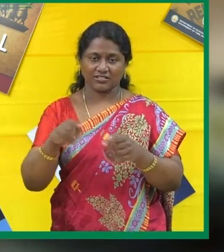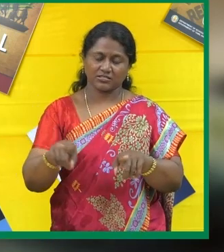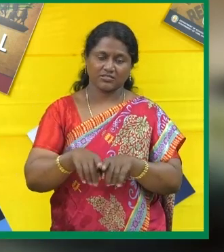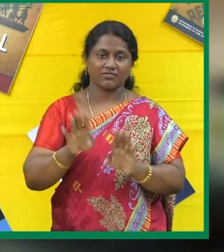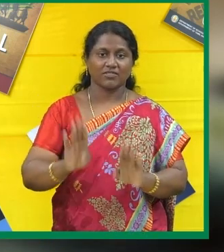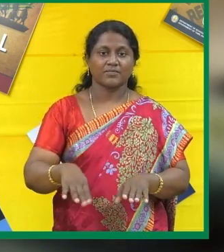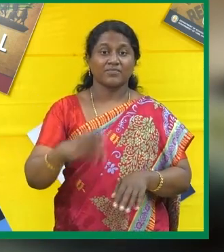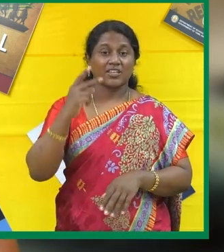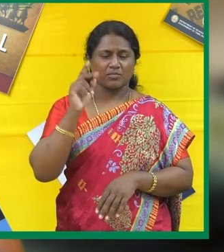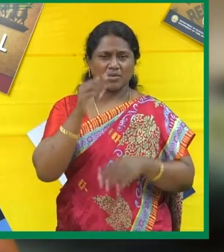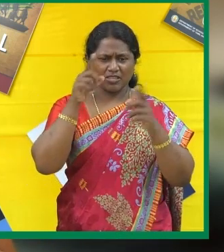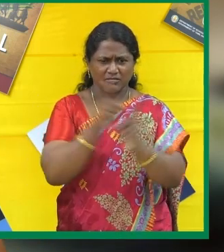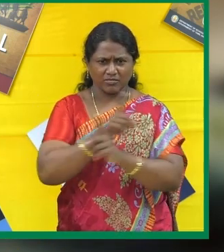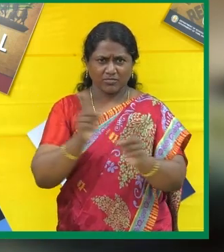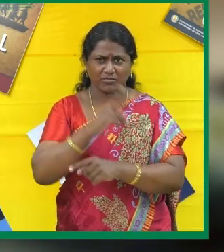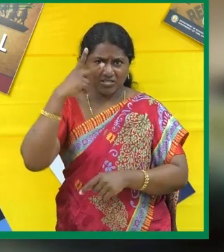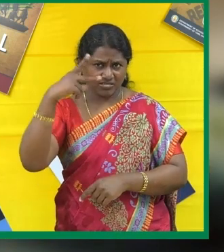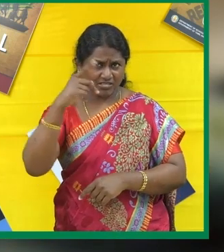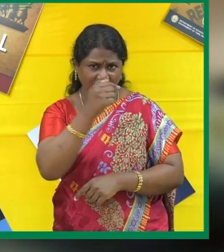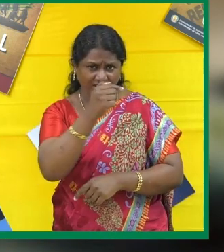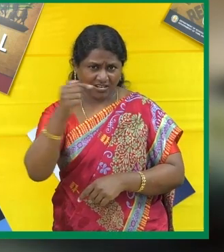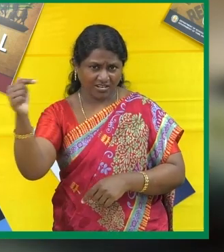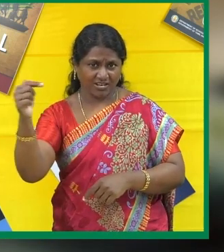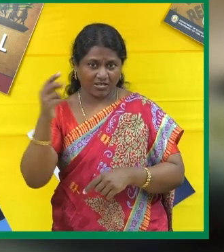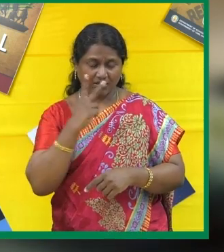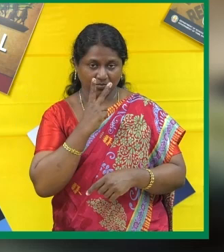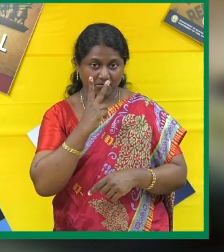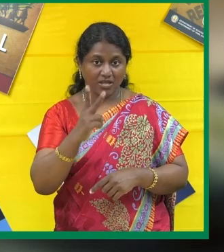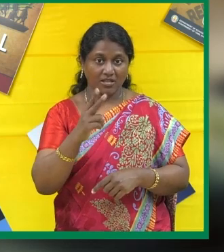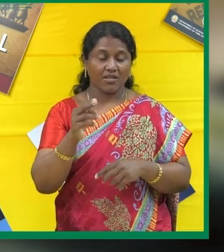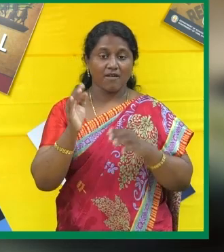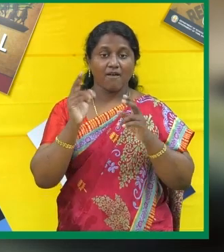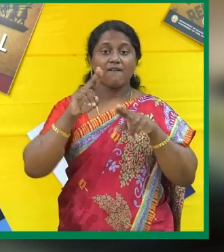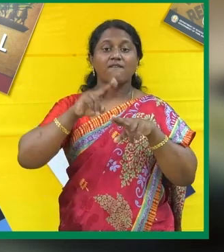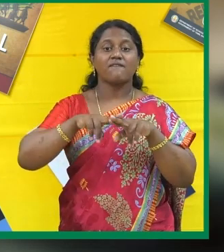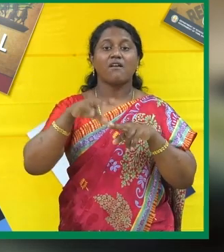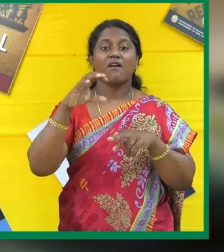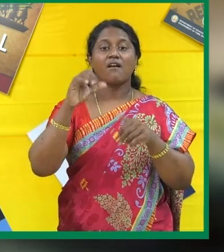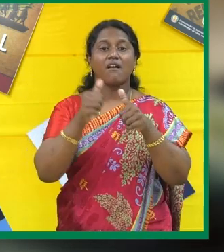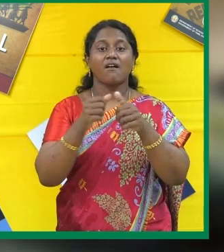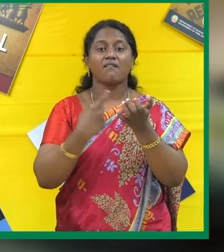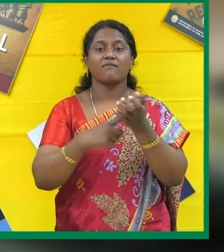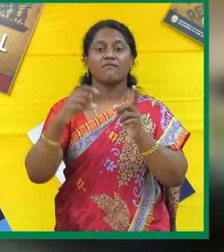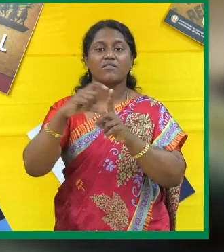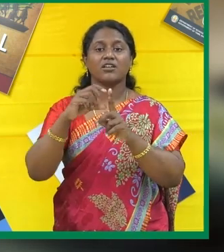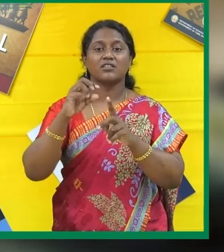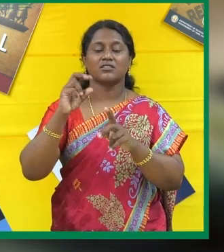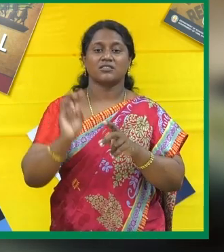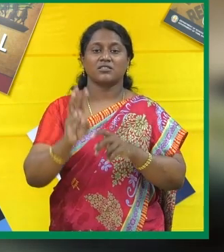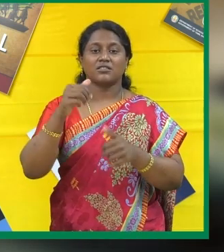see second line of the poem, with forward face and unreluctant soul. forward face. What are